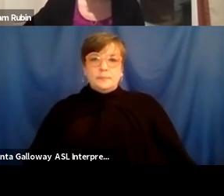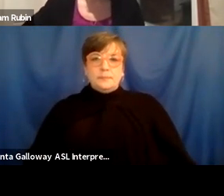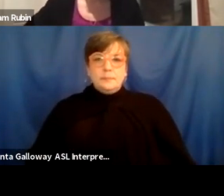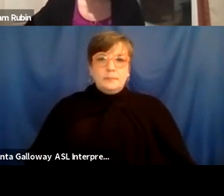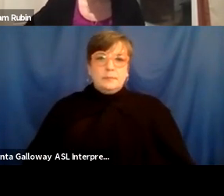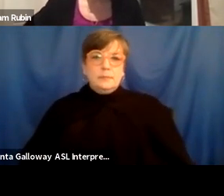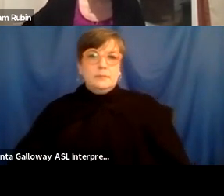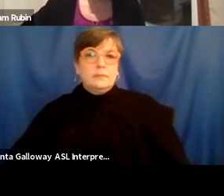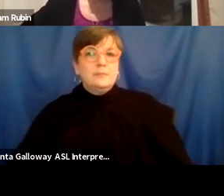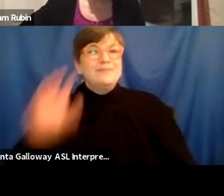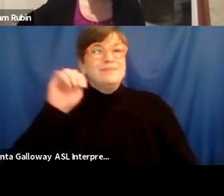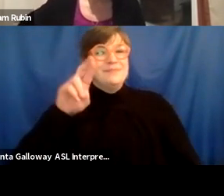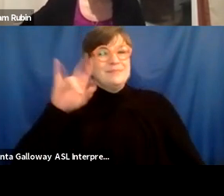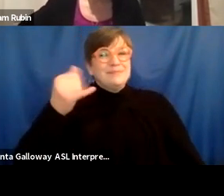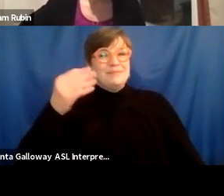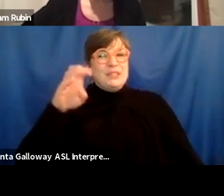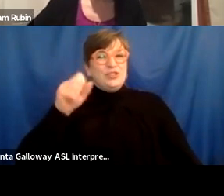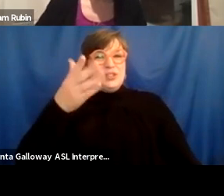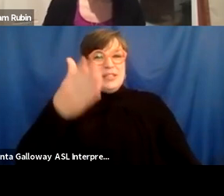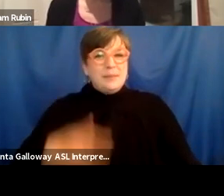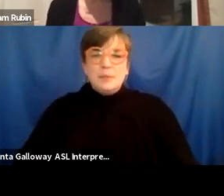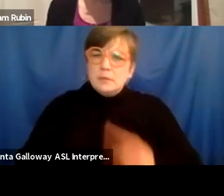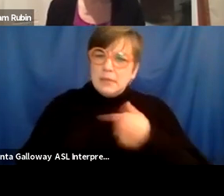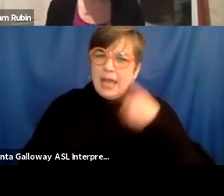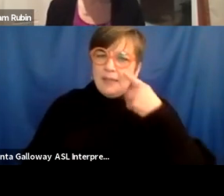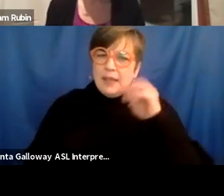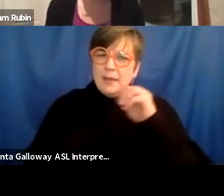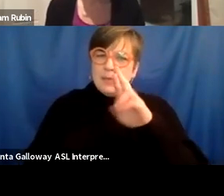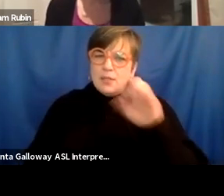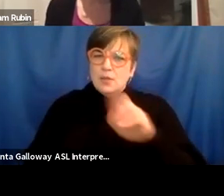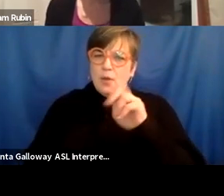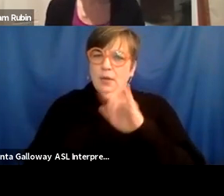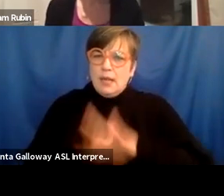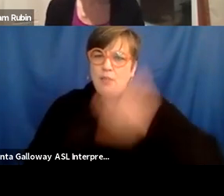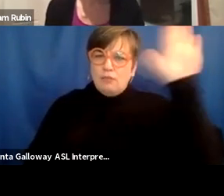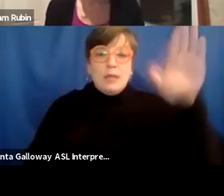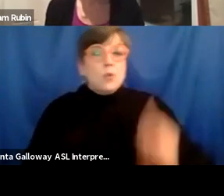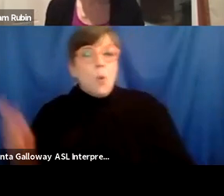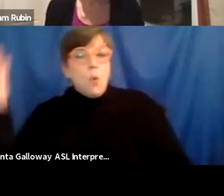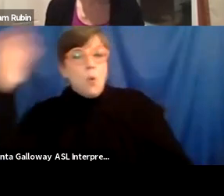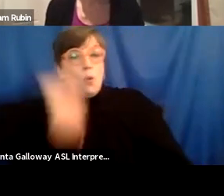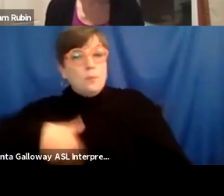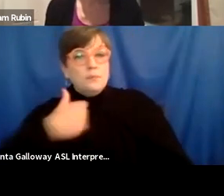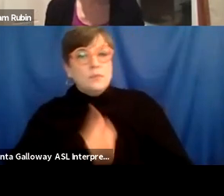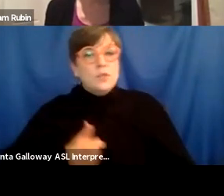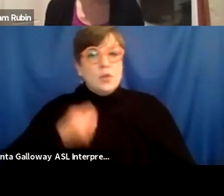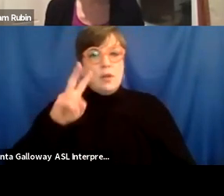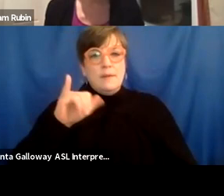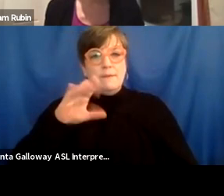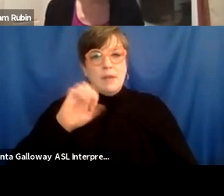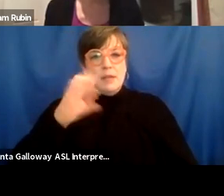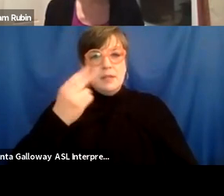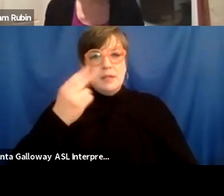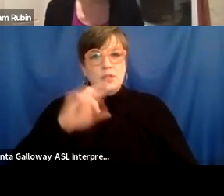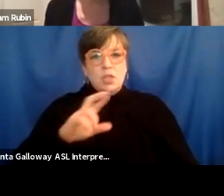Mr. James? I think Mr. O'Neill raised his hand. Oh, sorry, Vice Chair. I didn't see you. I apologize. I